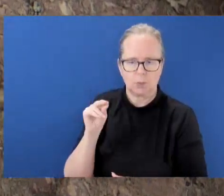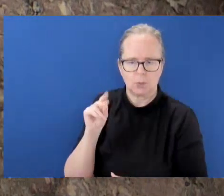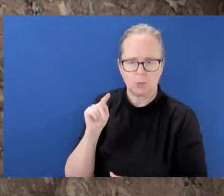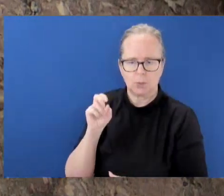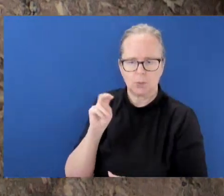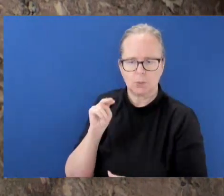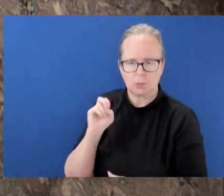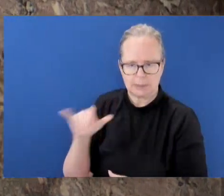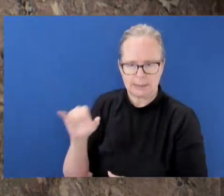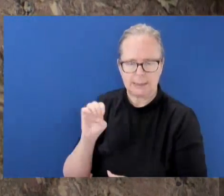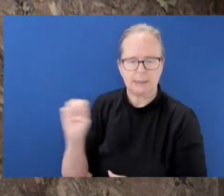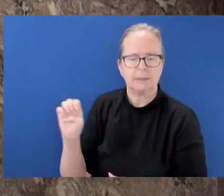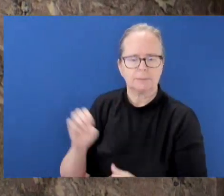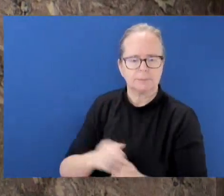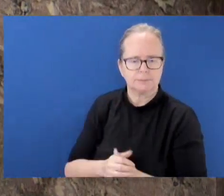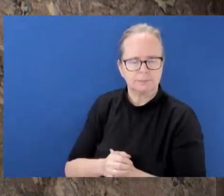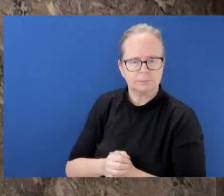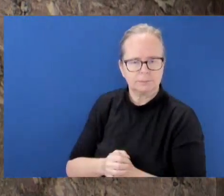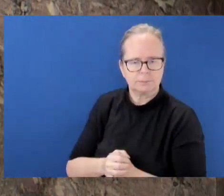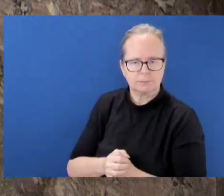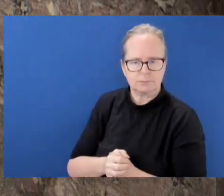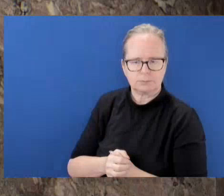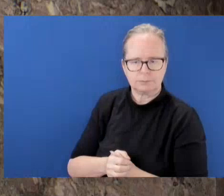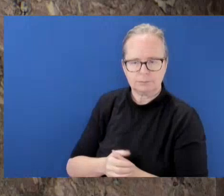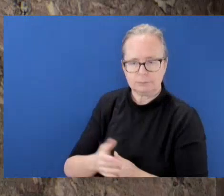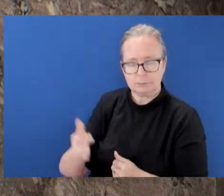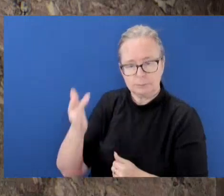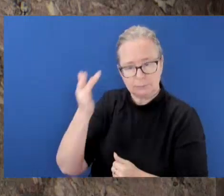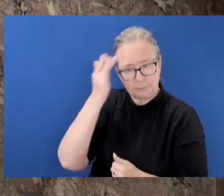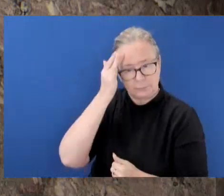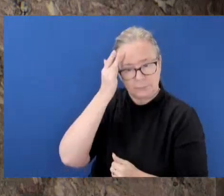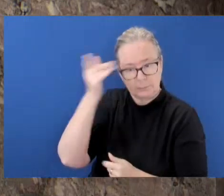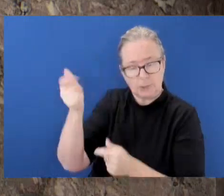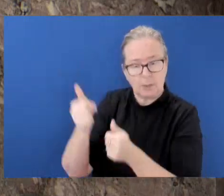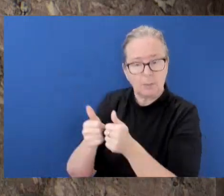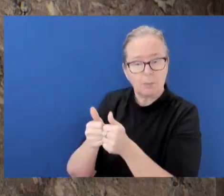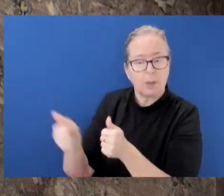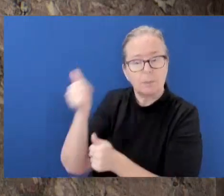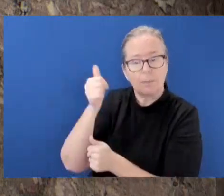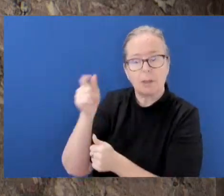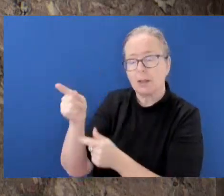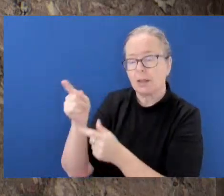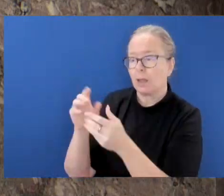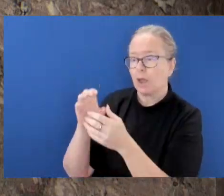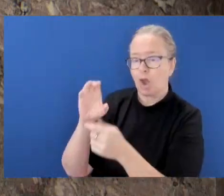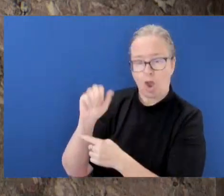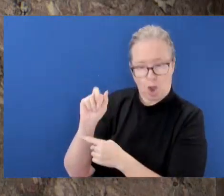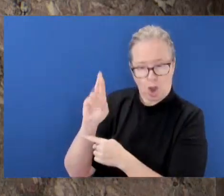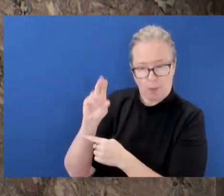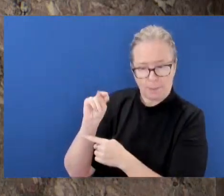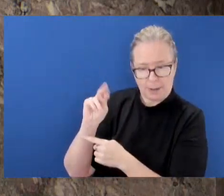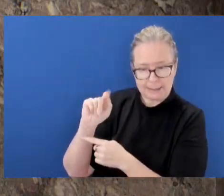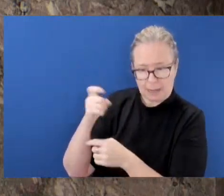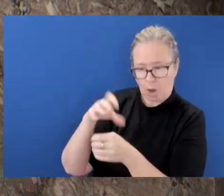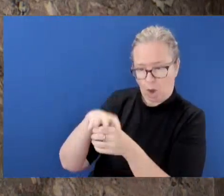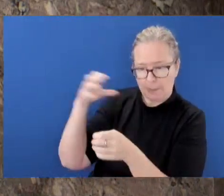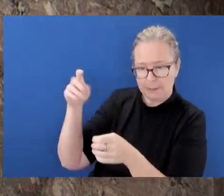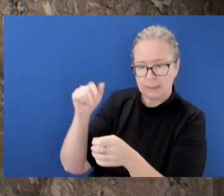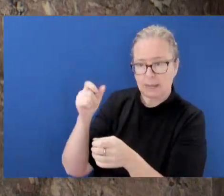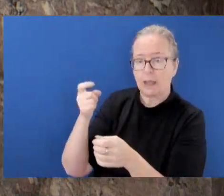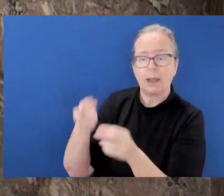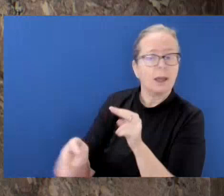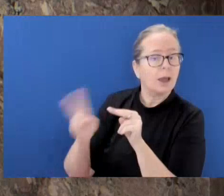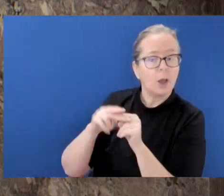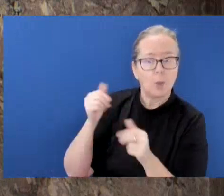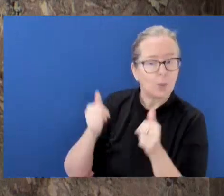tax is set to increase on April 1st to almost 18 cents per litre for gasoline. That's a